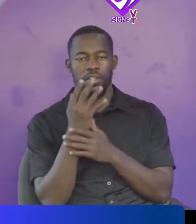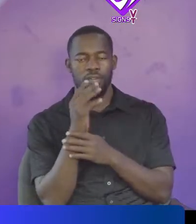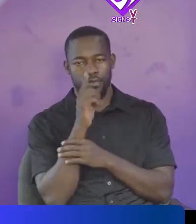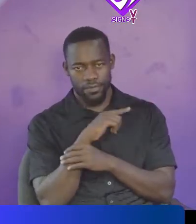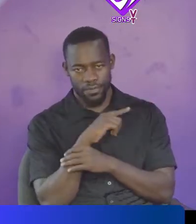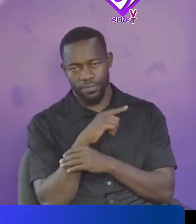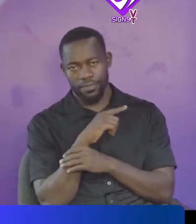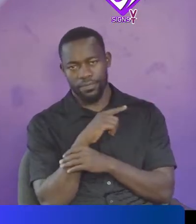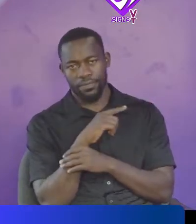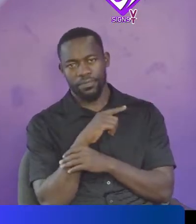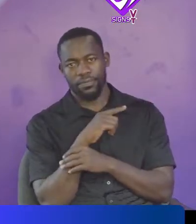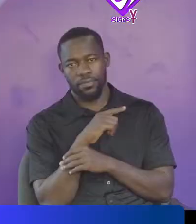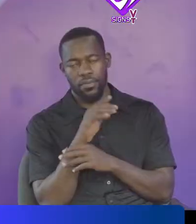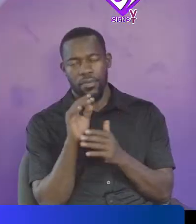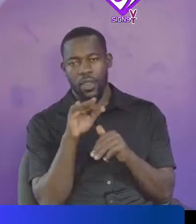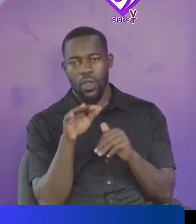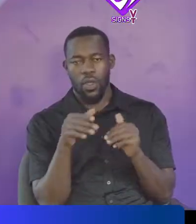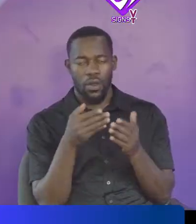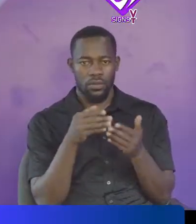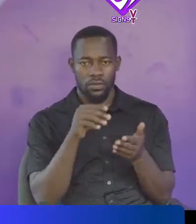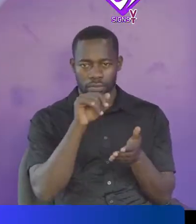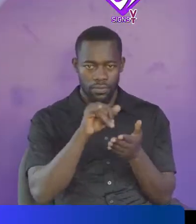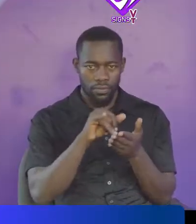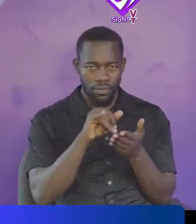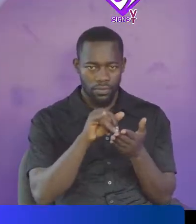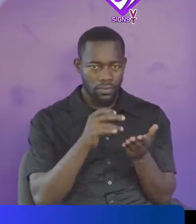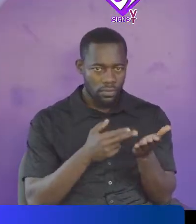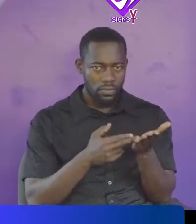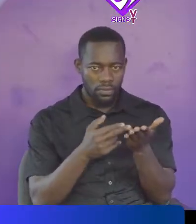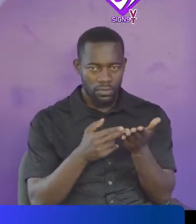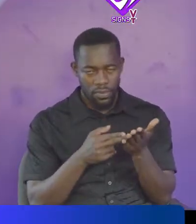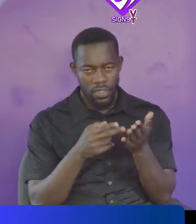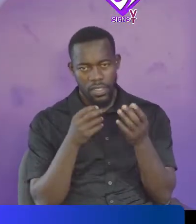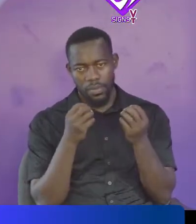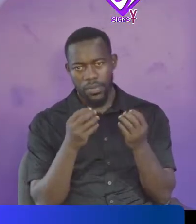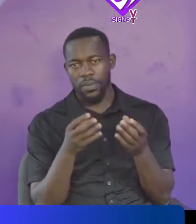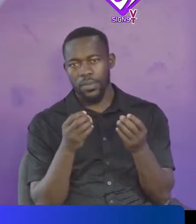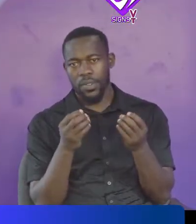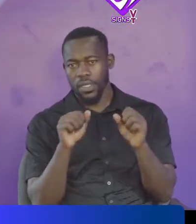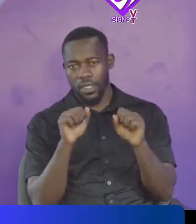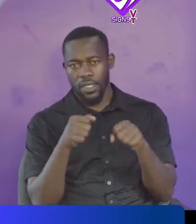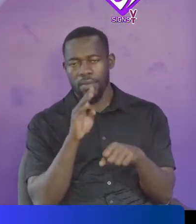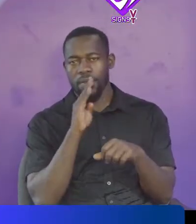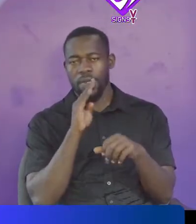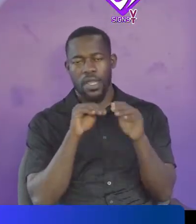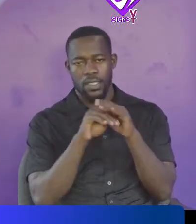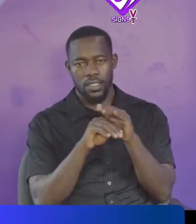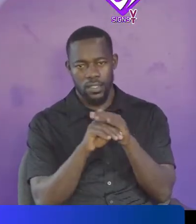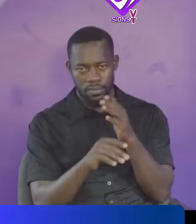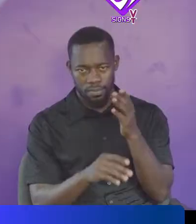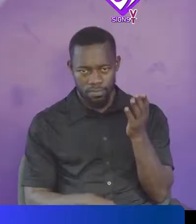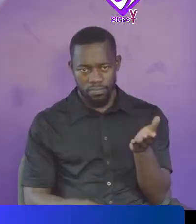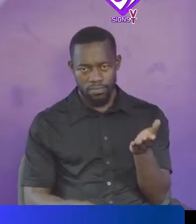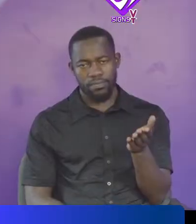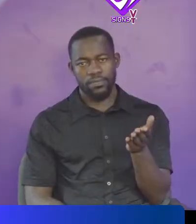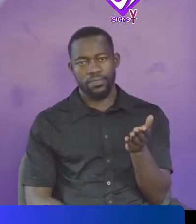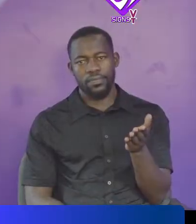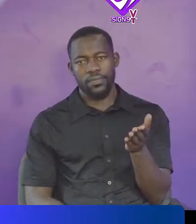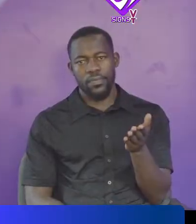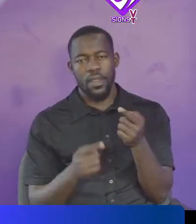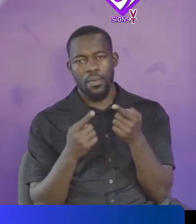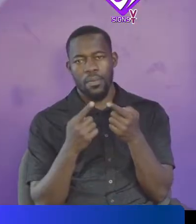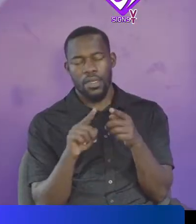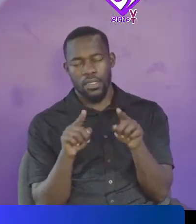So all those records about in their volumes can be accessed at the archives. But also we have a bit